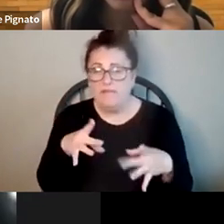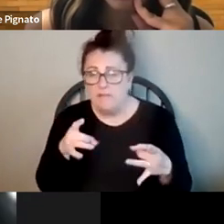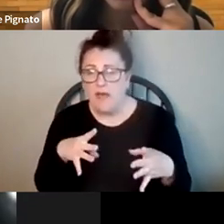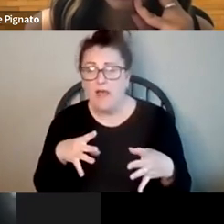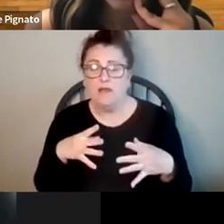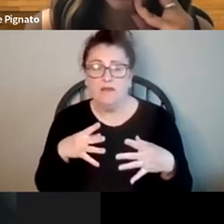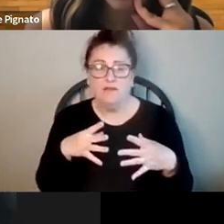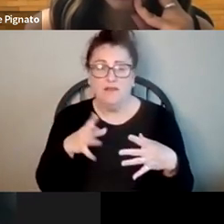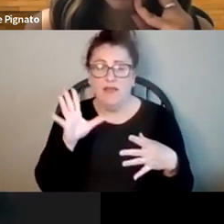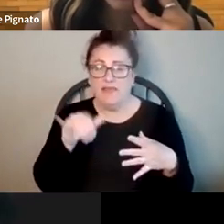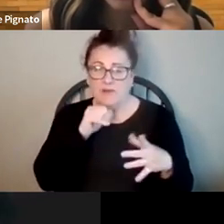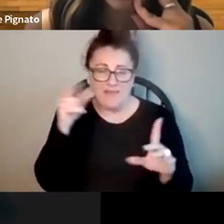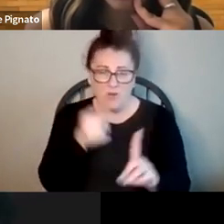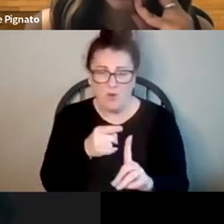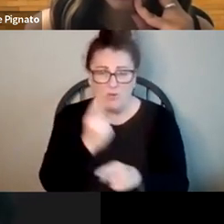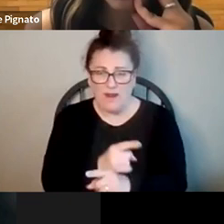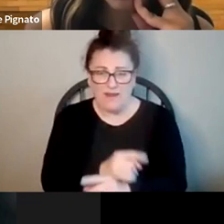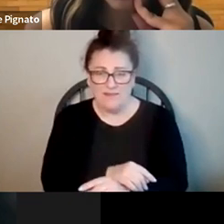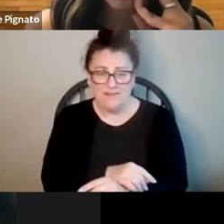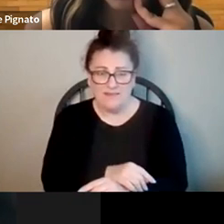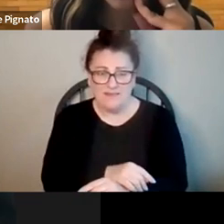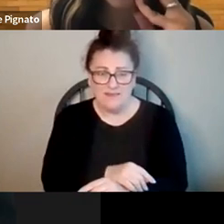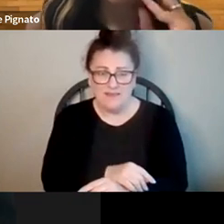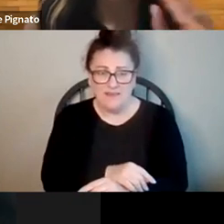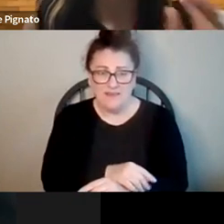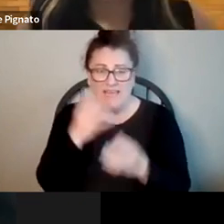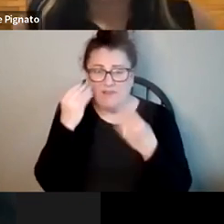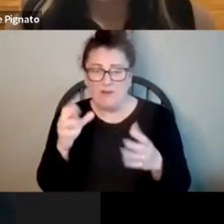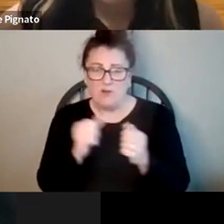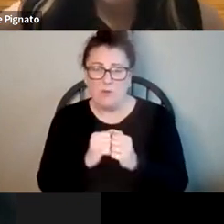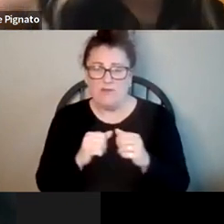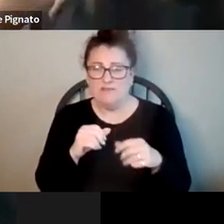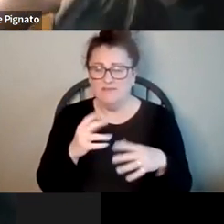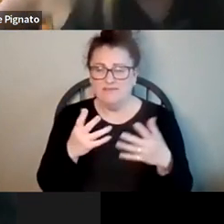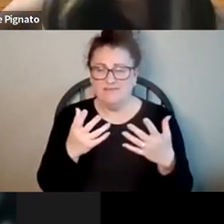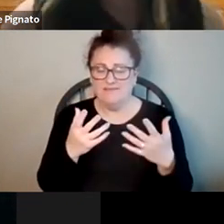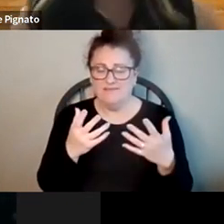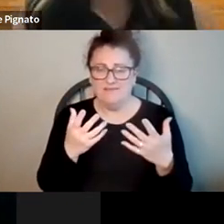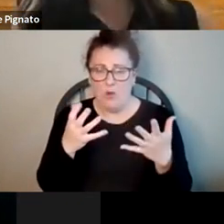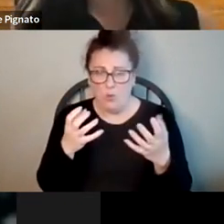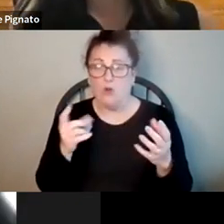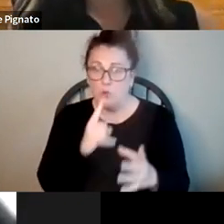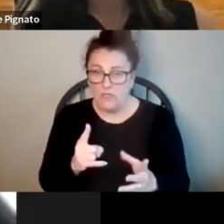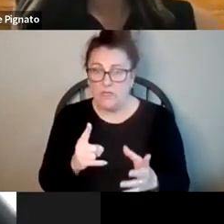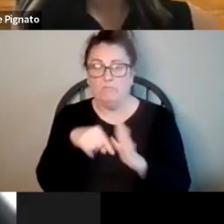feedback, that wasn't the goal of it though, right? I didn't want to get information to take with a grain of salt. I wanted real information to be able to see what people